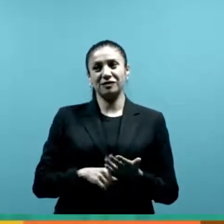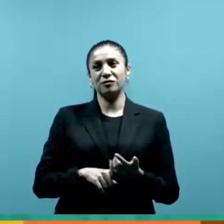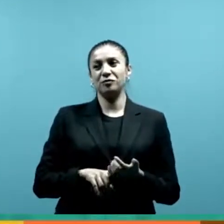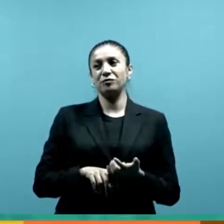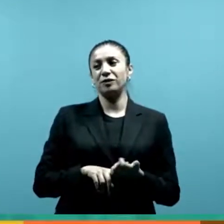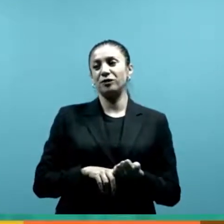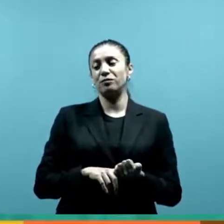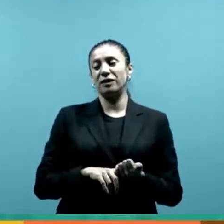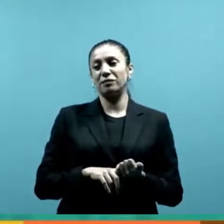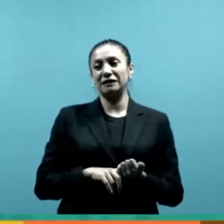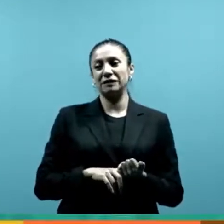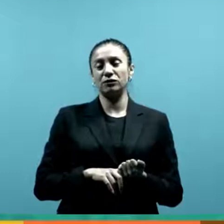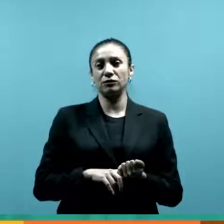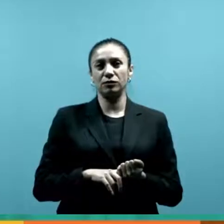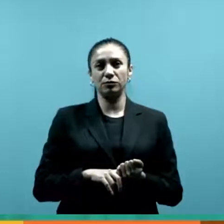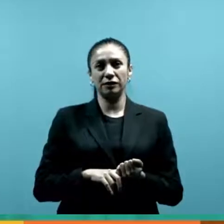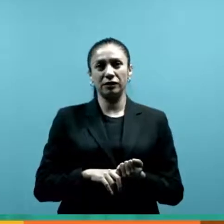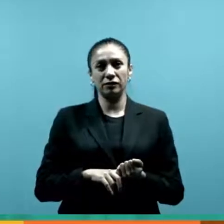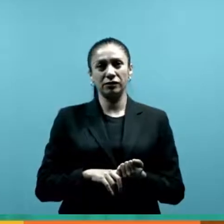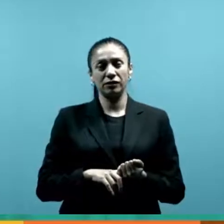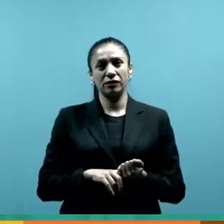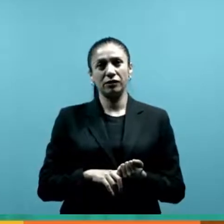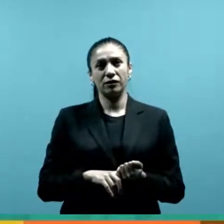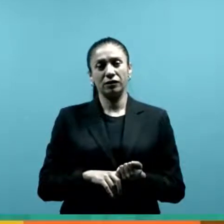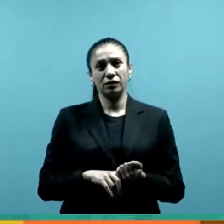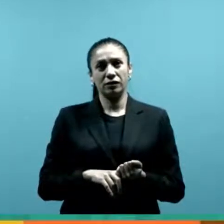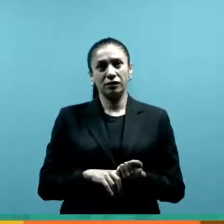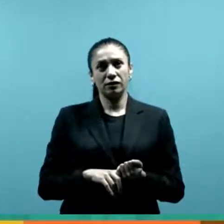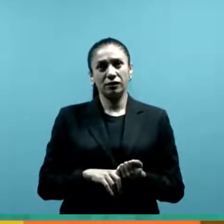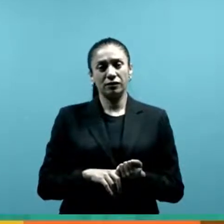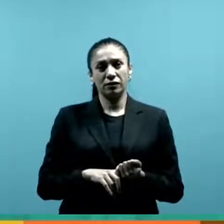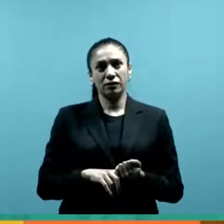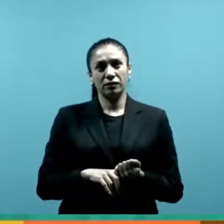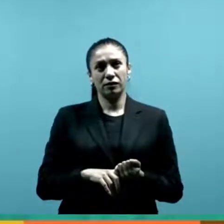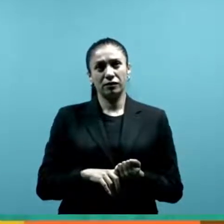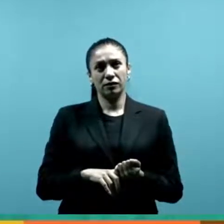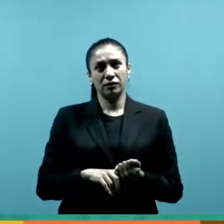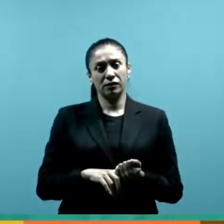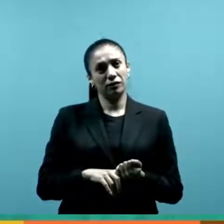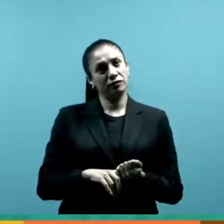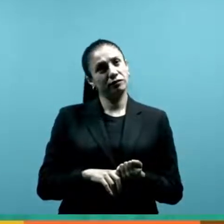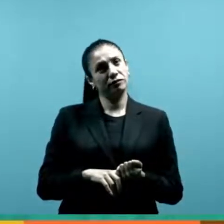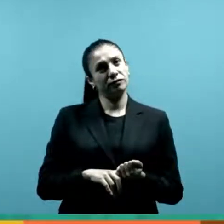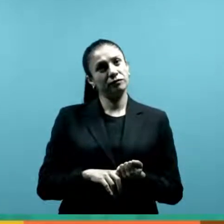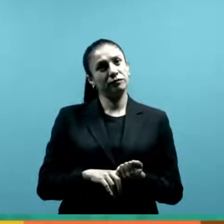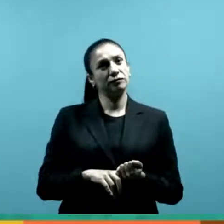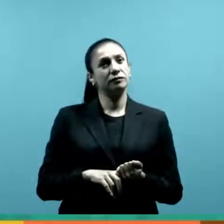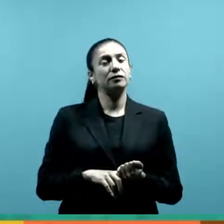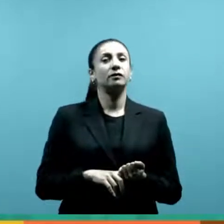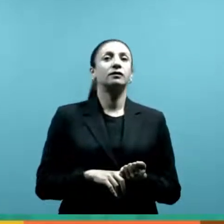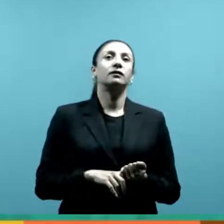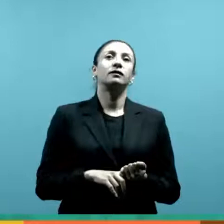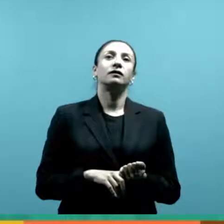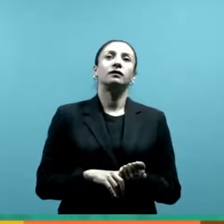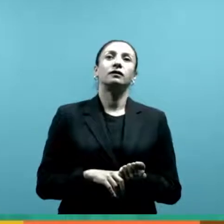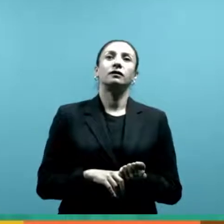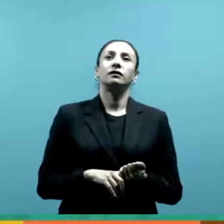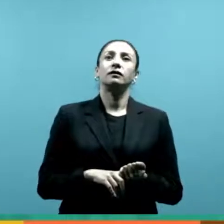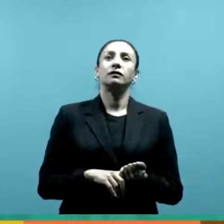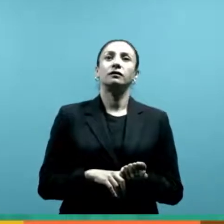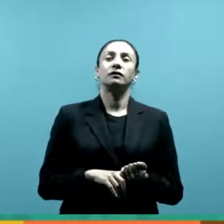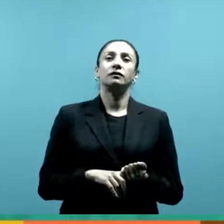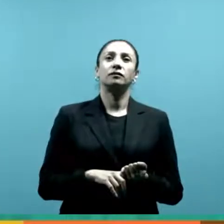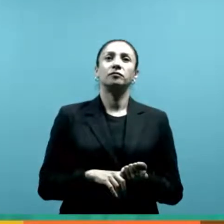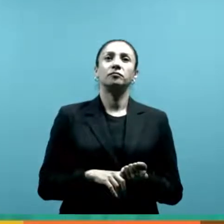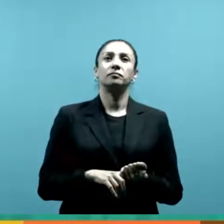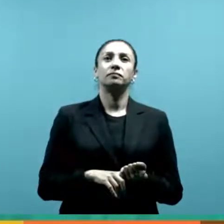of individual victims, to try to talk about how dehumanization work and how people